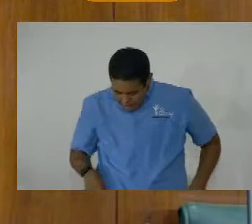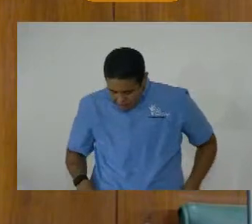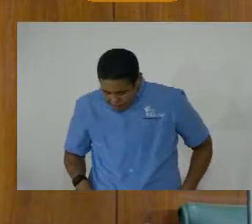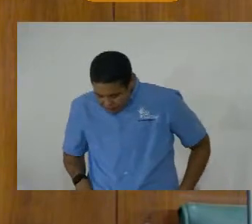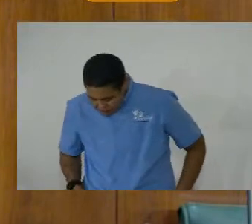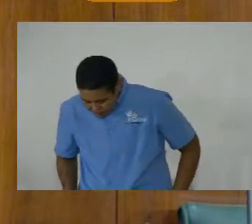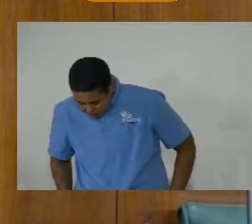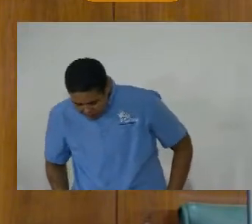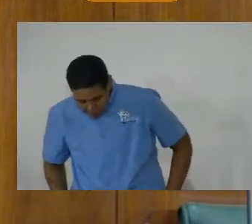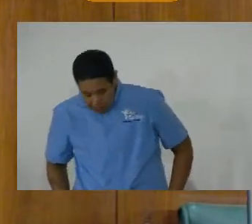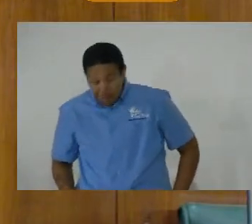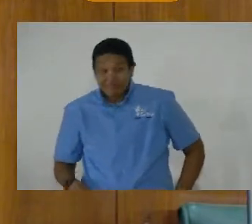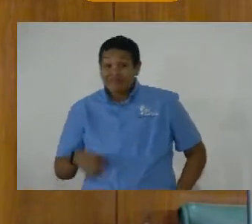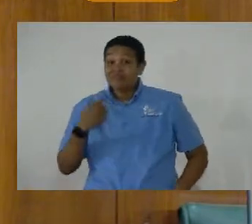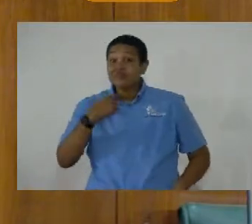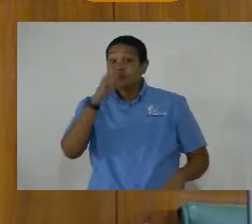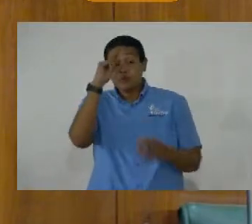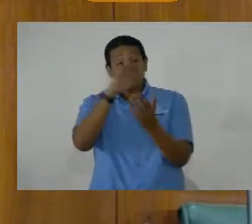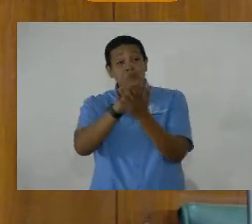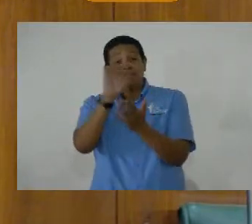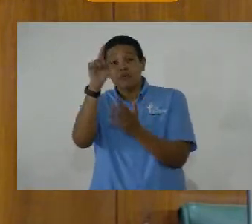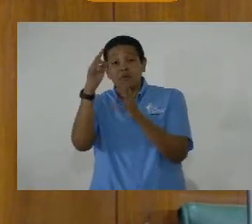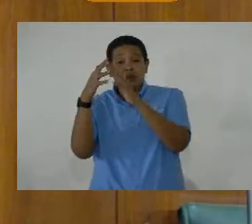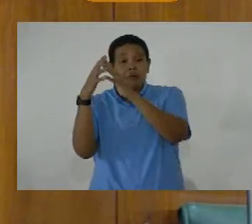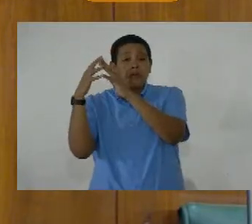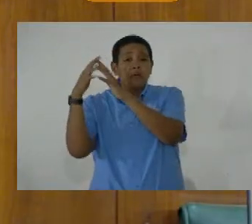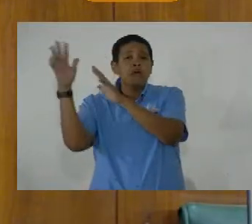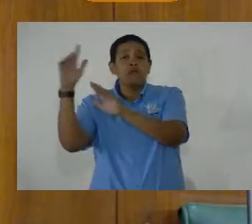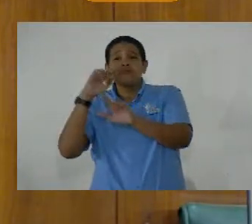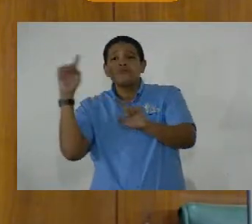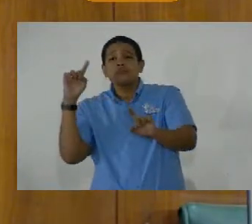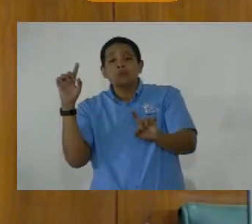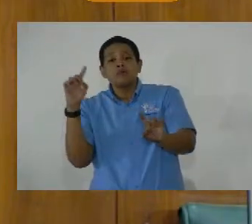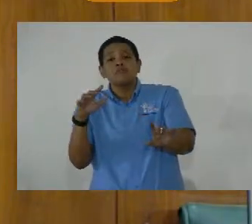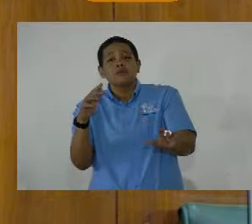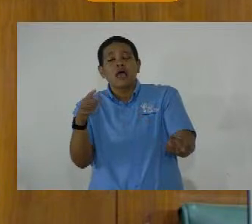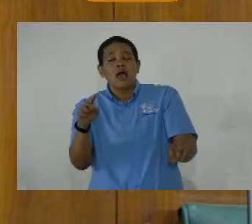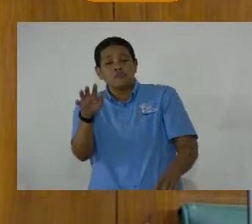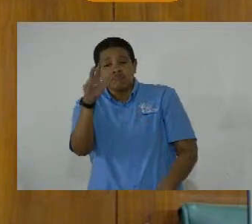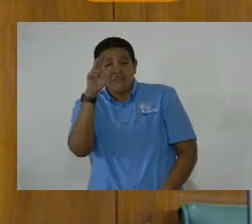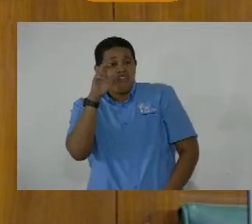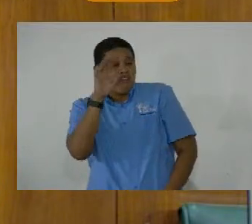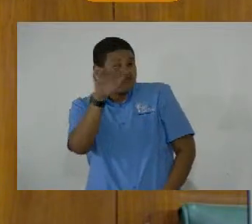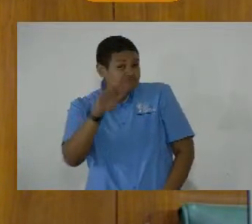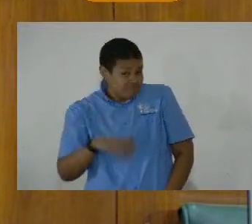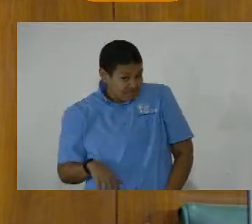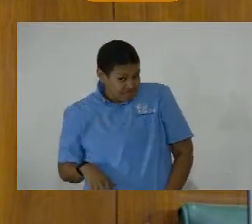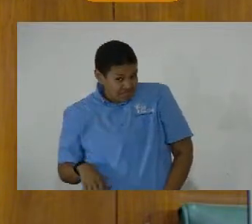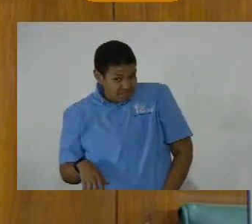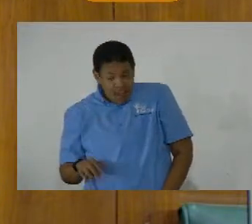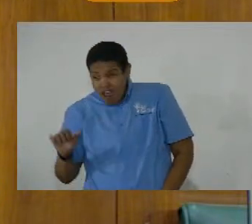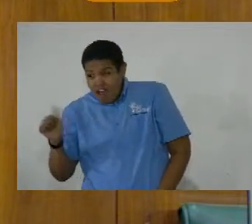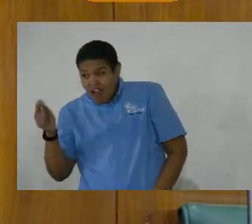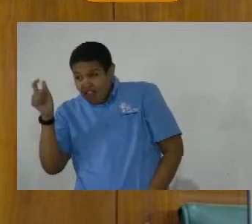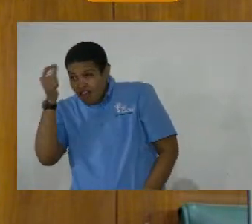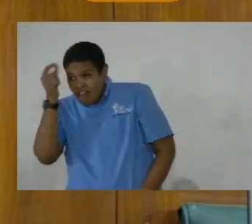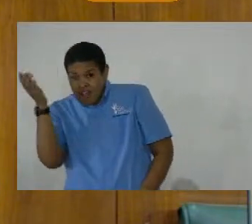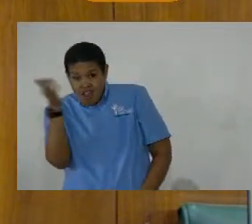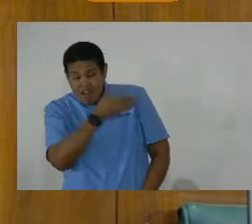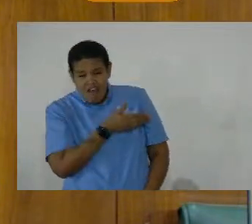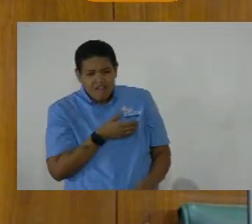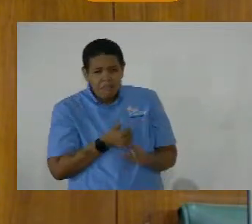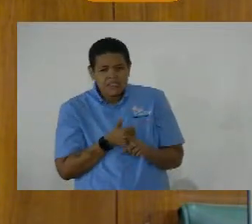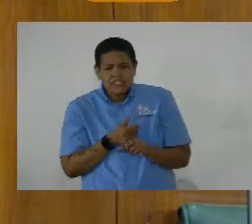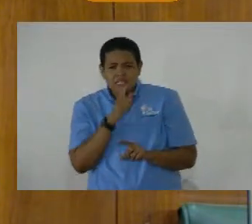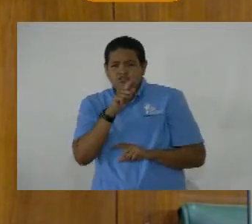But lest we believe this is just about America and America's response, hear this. Other governments